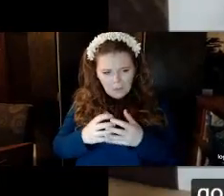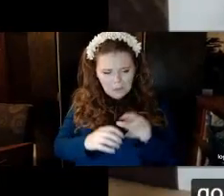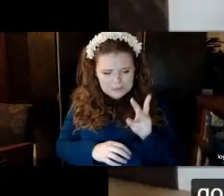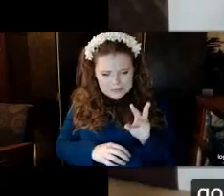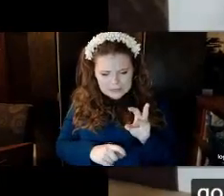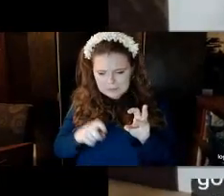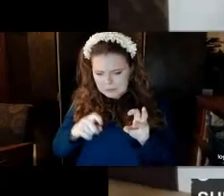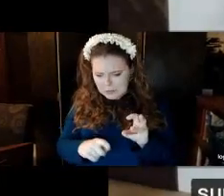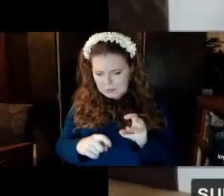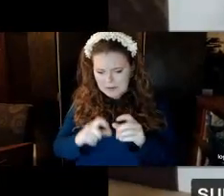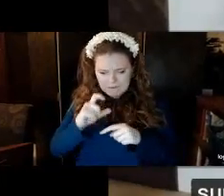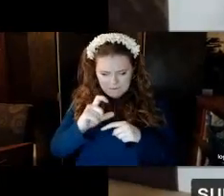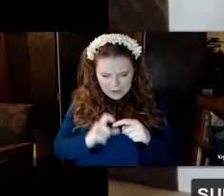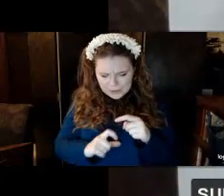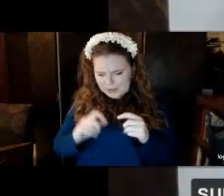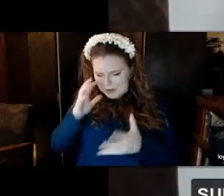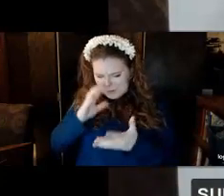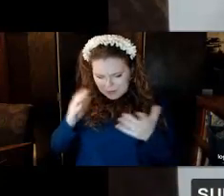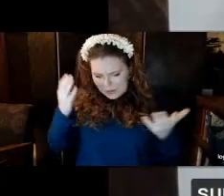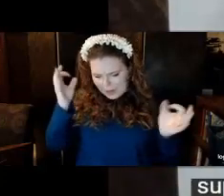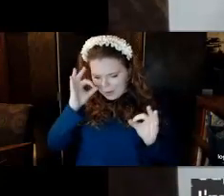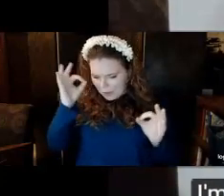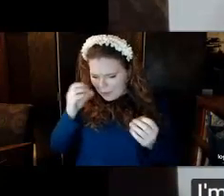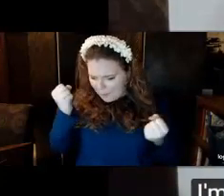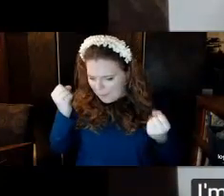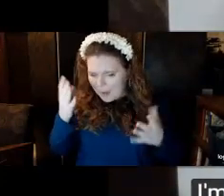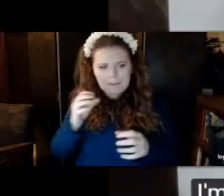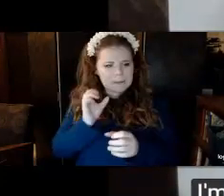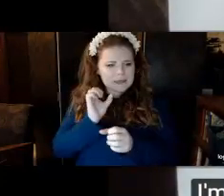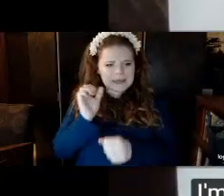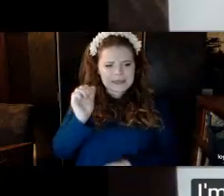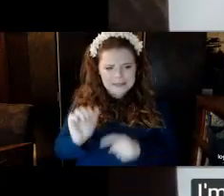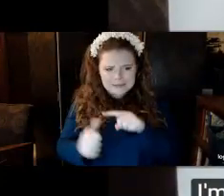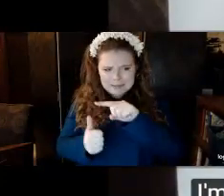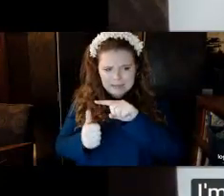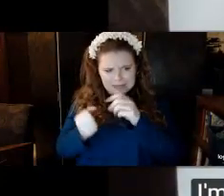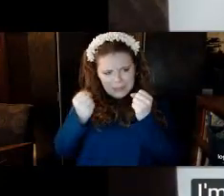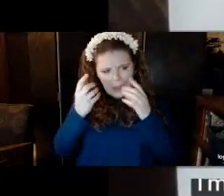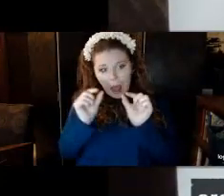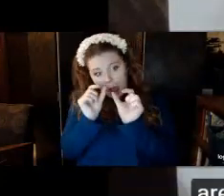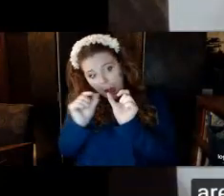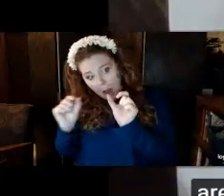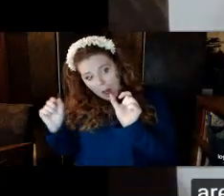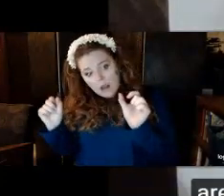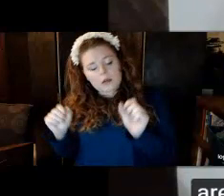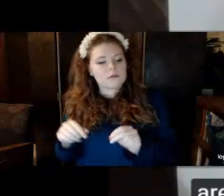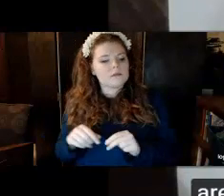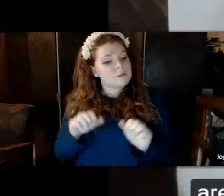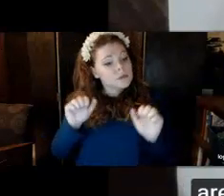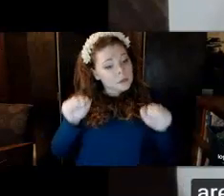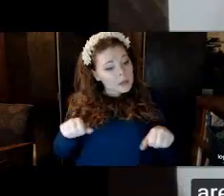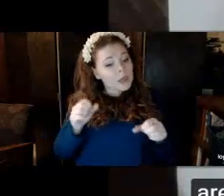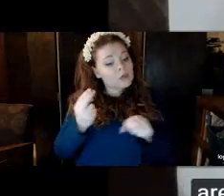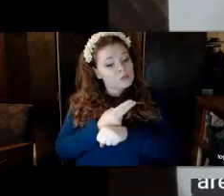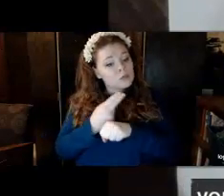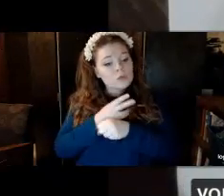to take this fraction away, and I'm confused. I don't know how many tenths are in the whole number 6. That's a lot. Don't forget, you can make a number